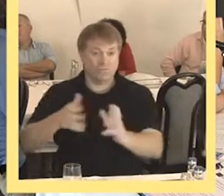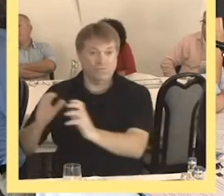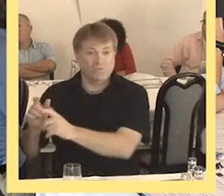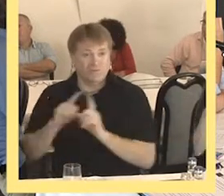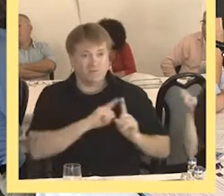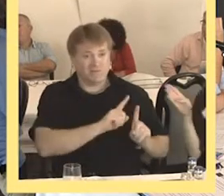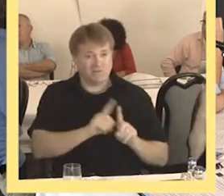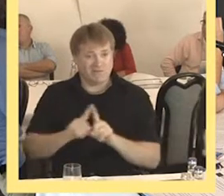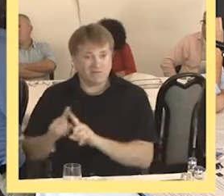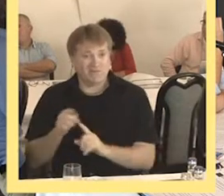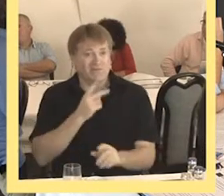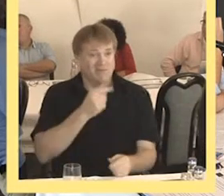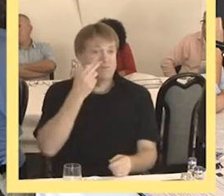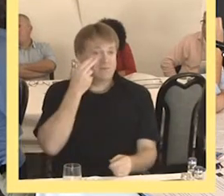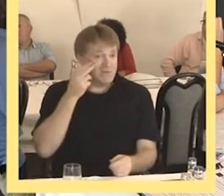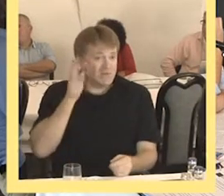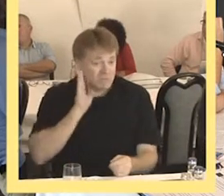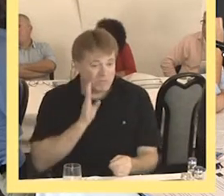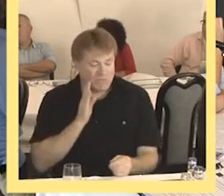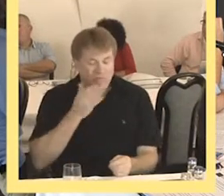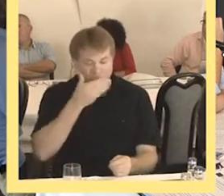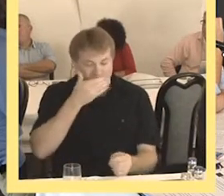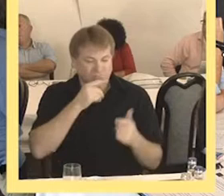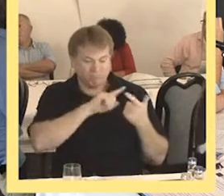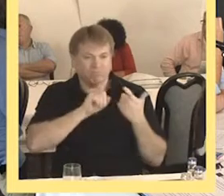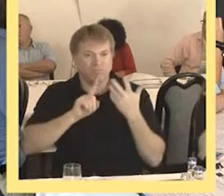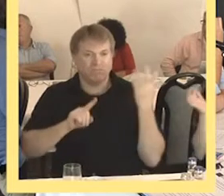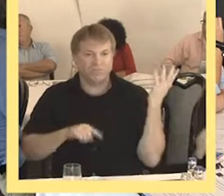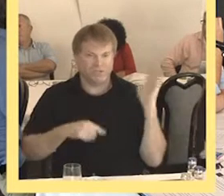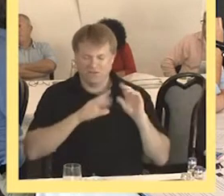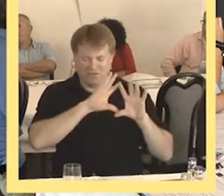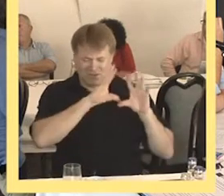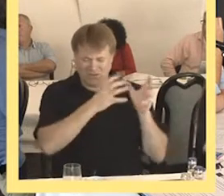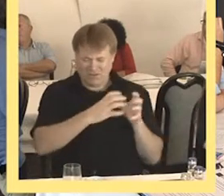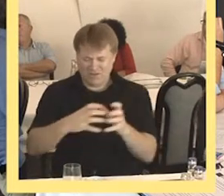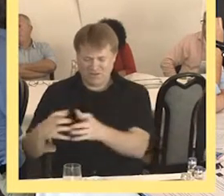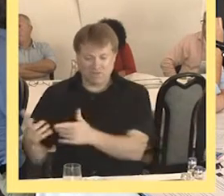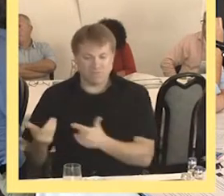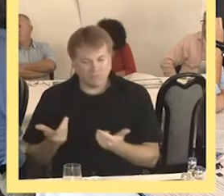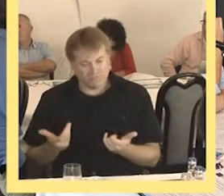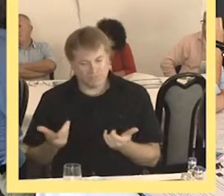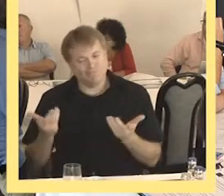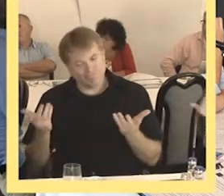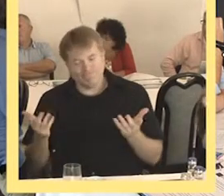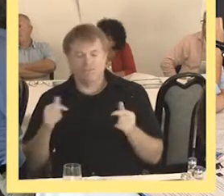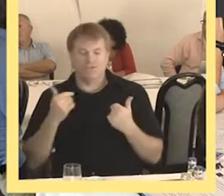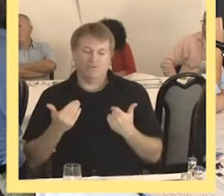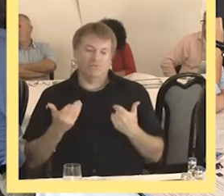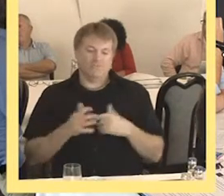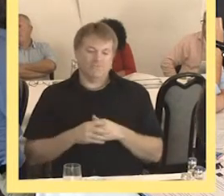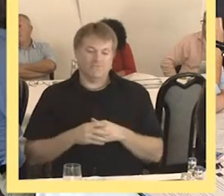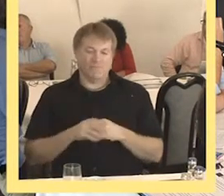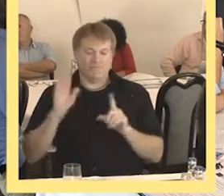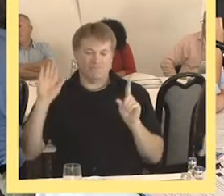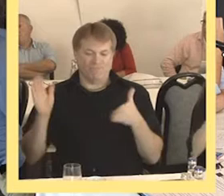been here and are here in Prague, and I thank you very, very much for all these contributions. And the next step will